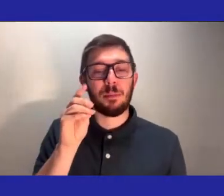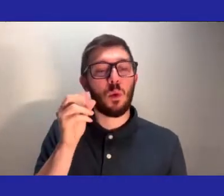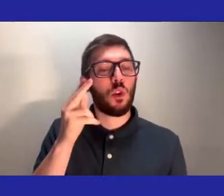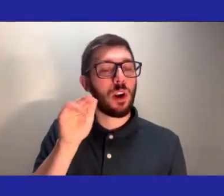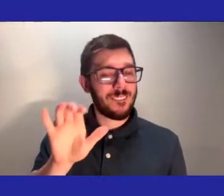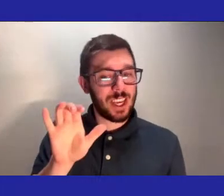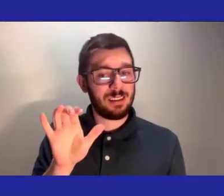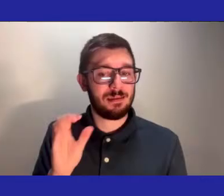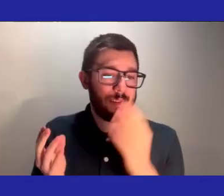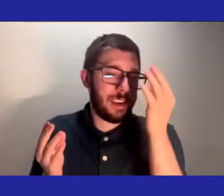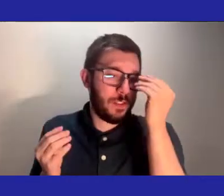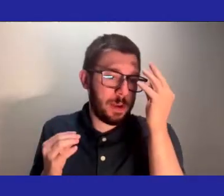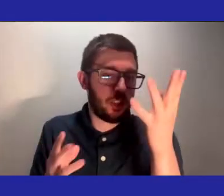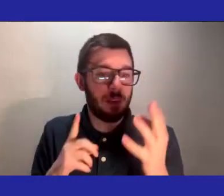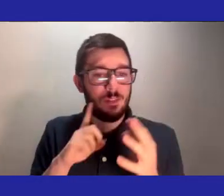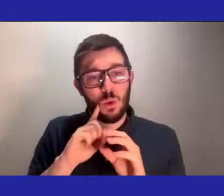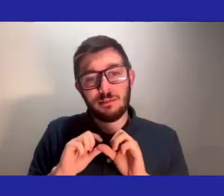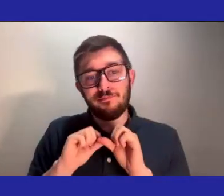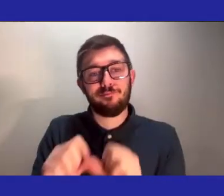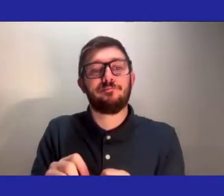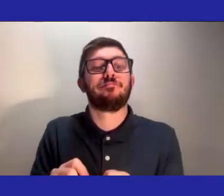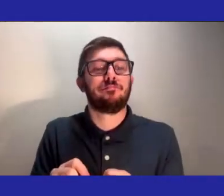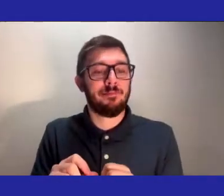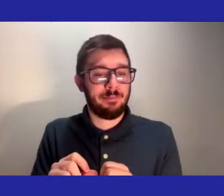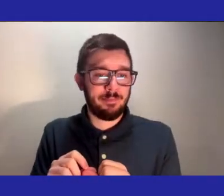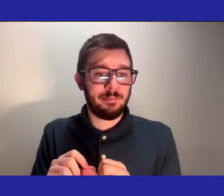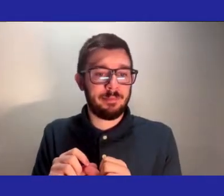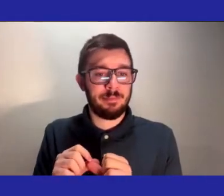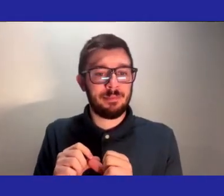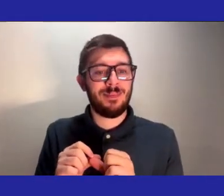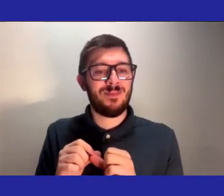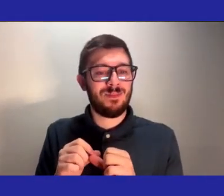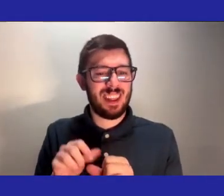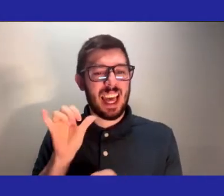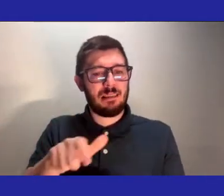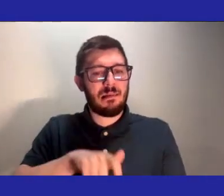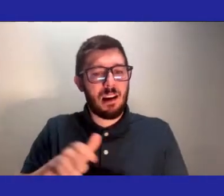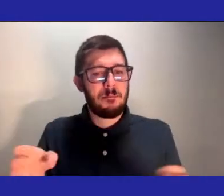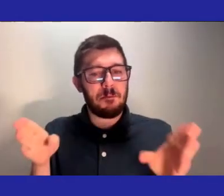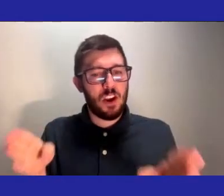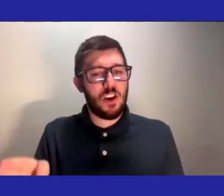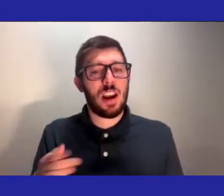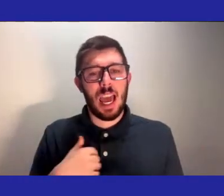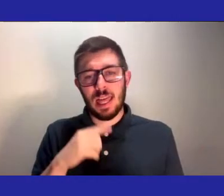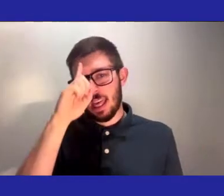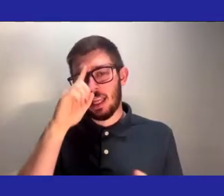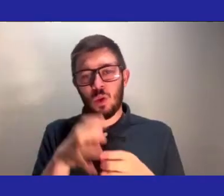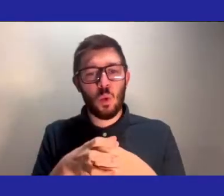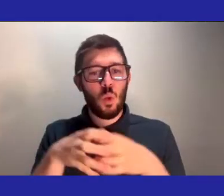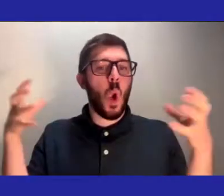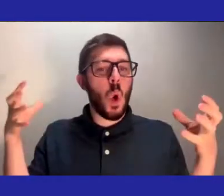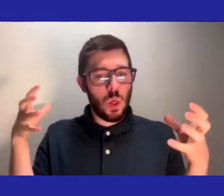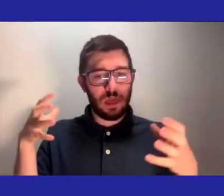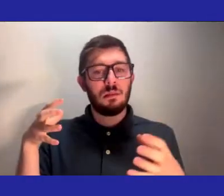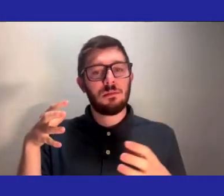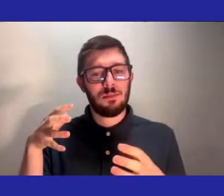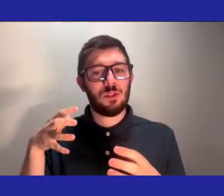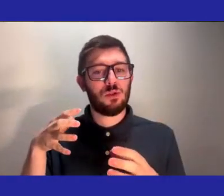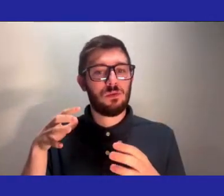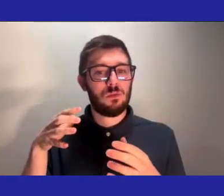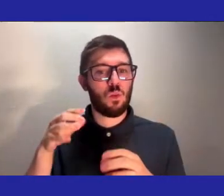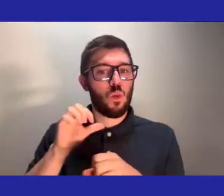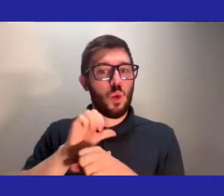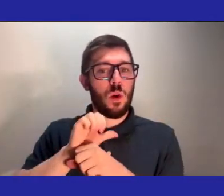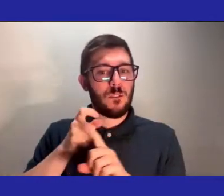the growth during that time period is, I think, a testament to the work of both the sales team and the documentation team